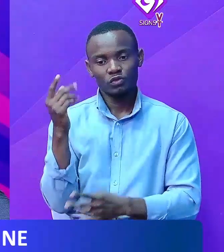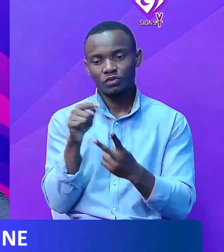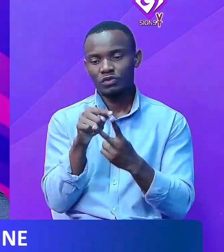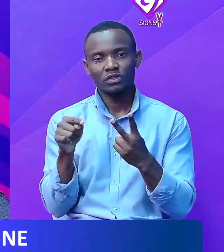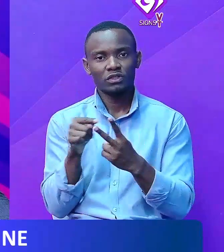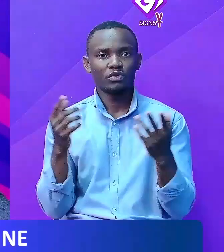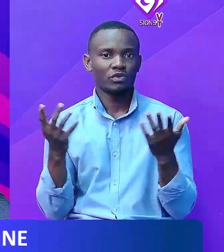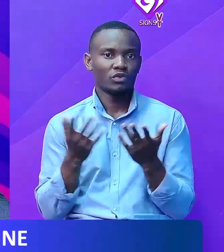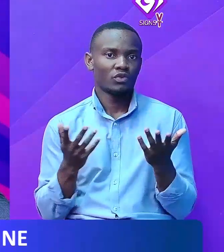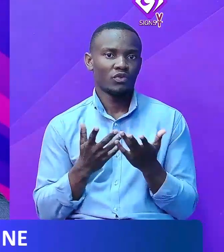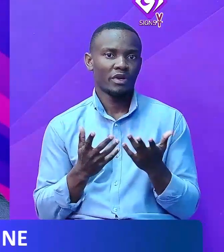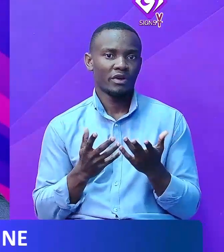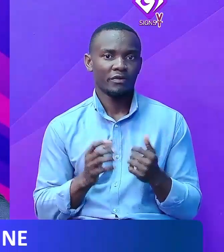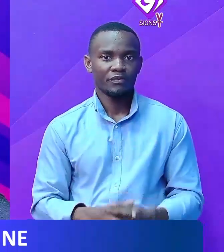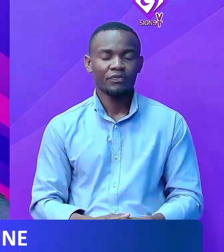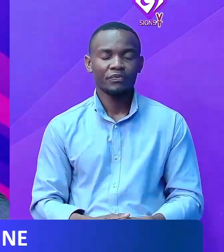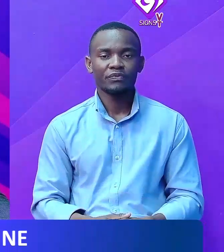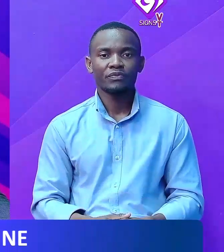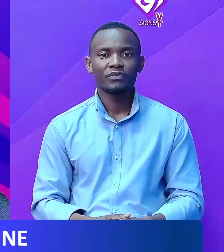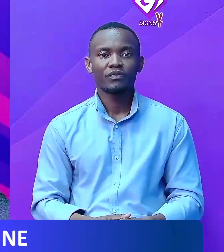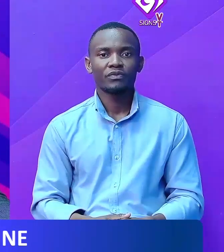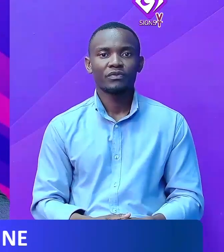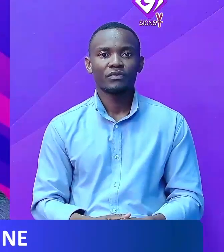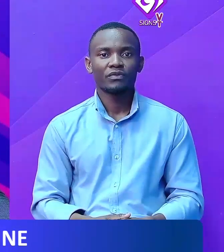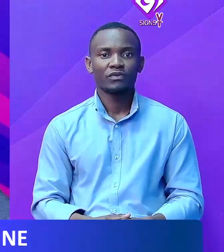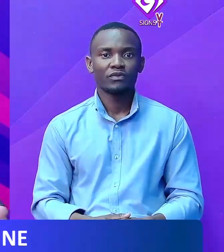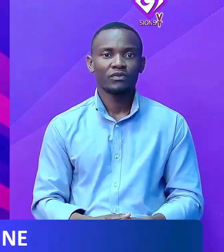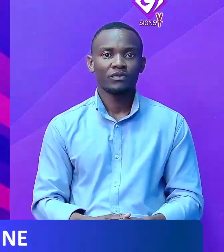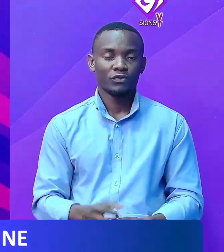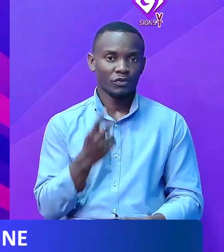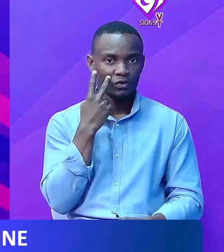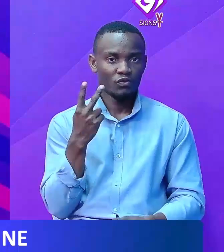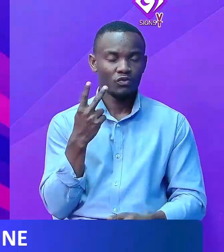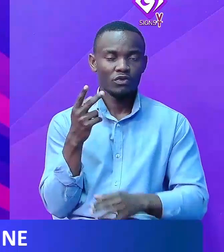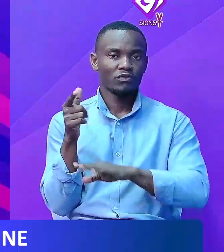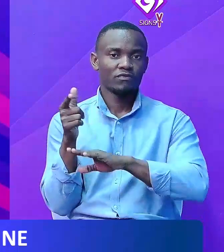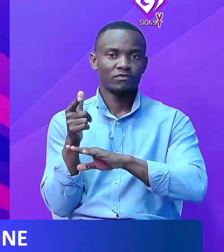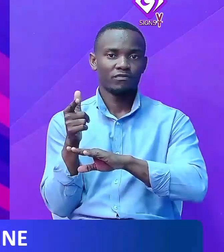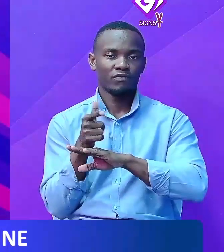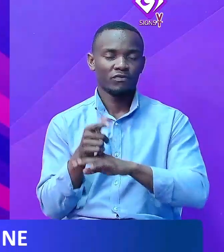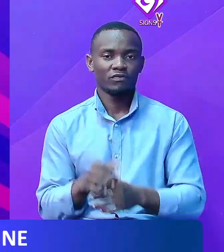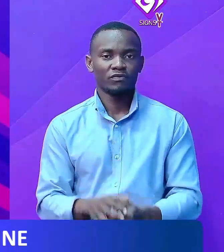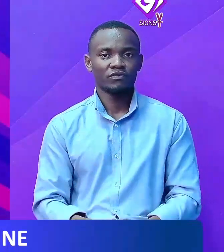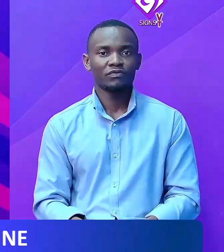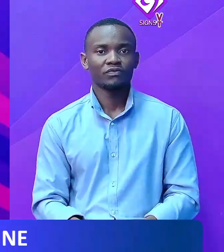Bob Njagi and Nicholas Oyo. Here are some of the pictures from Kampala.